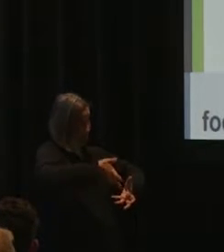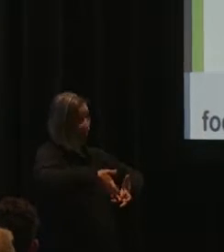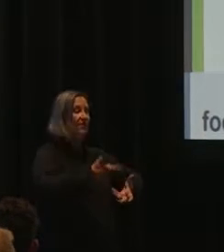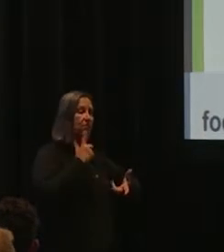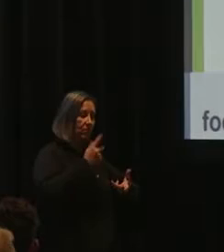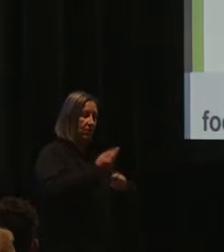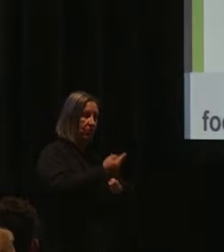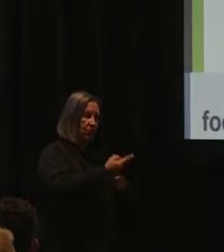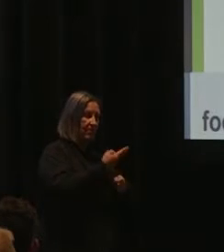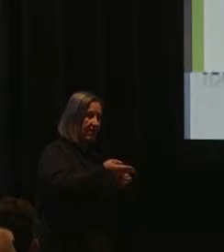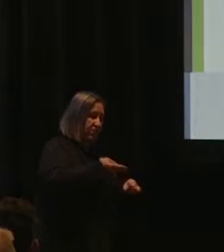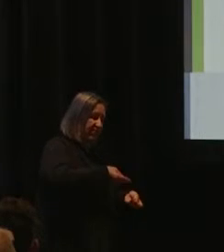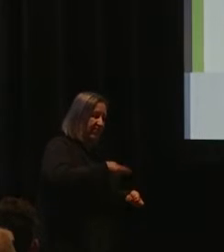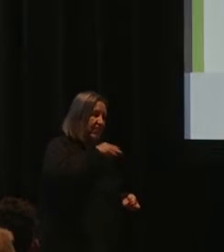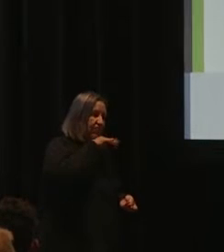landfill.